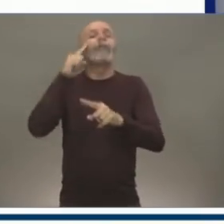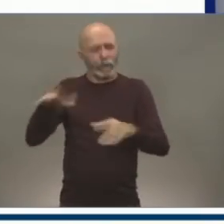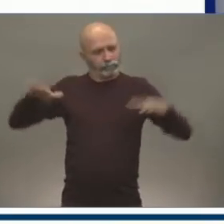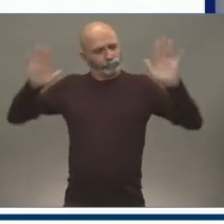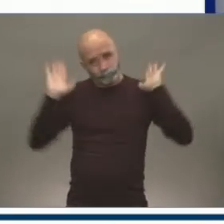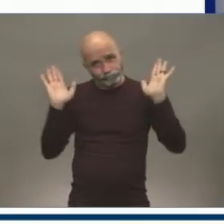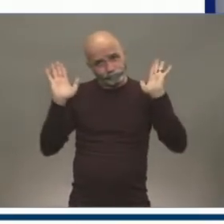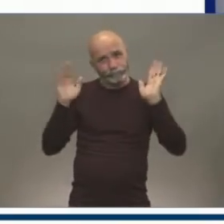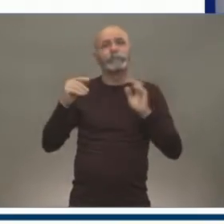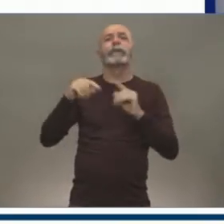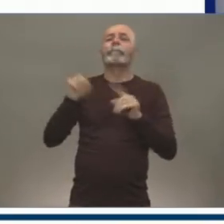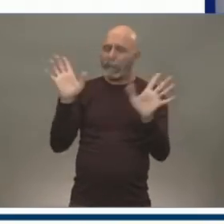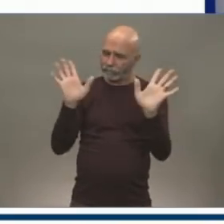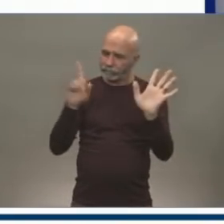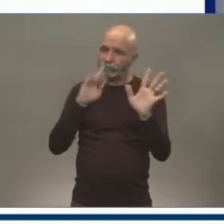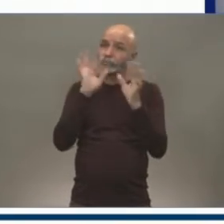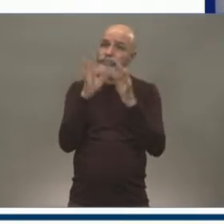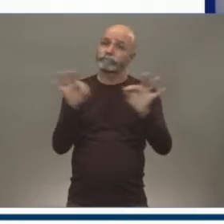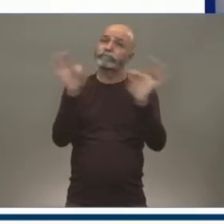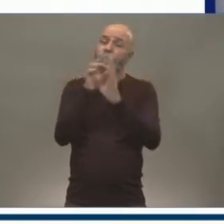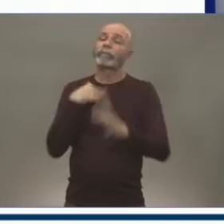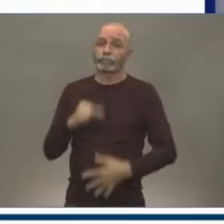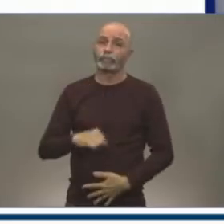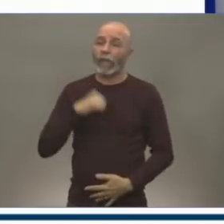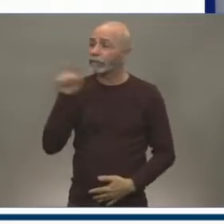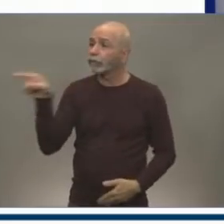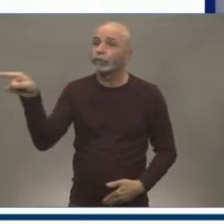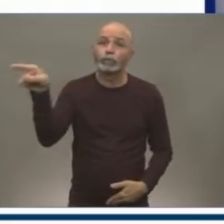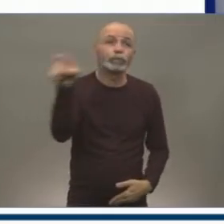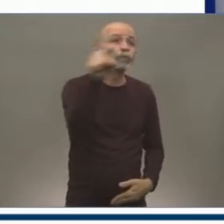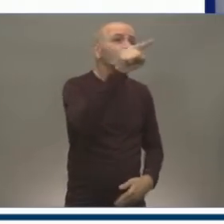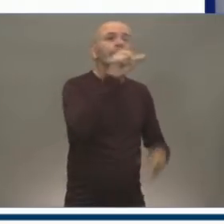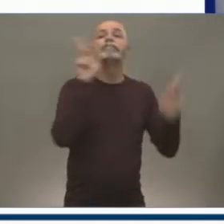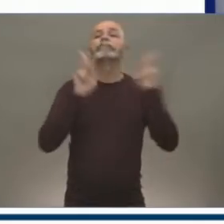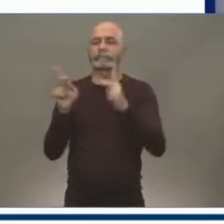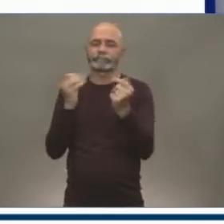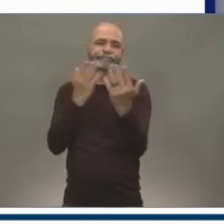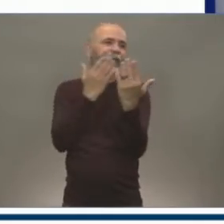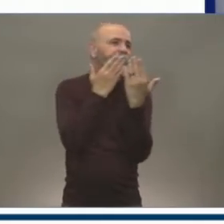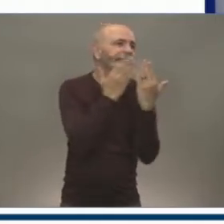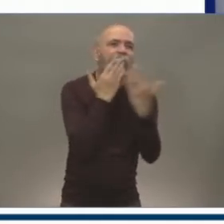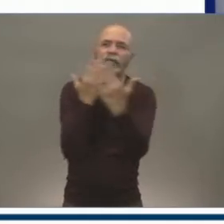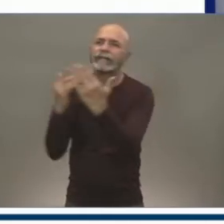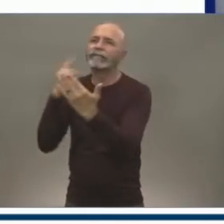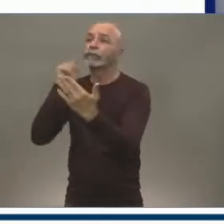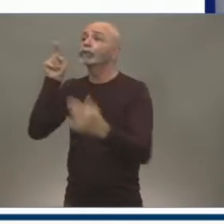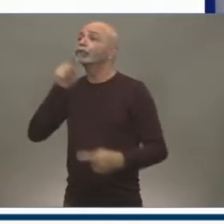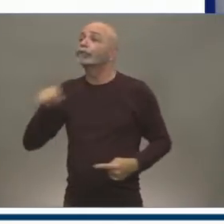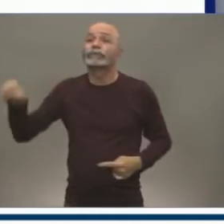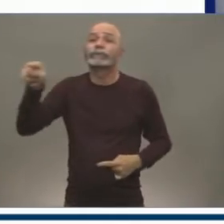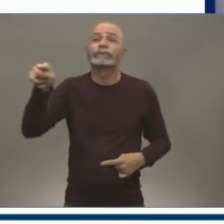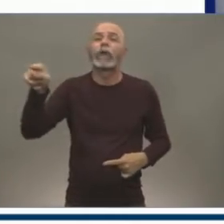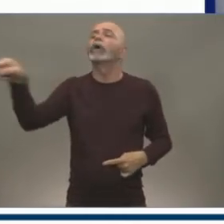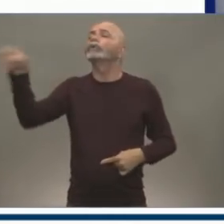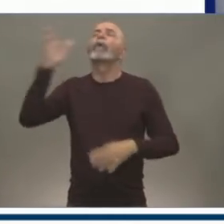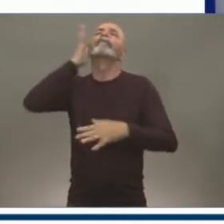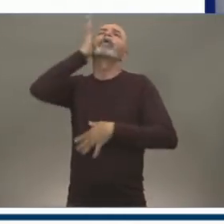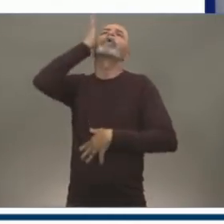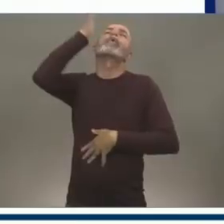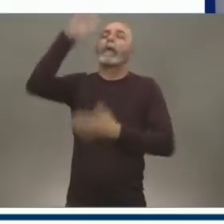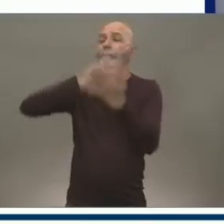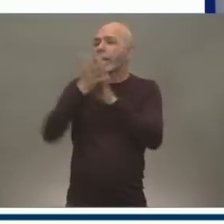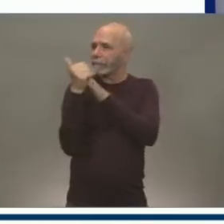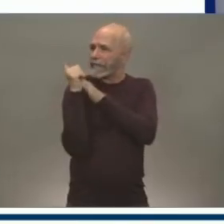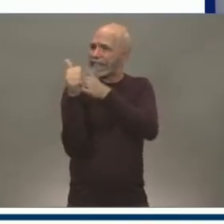am and how proud of you I am. You are the future of our province. By showing up and stepping up, you are